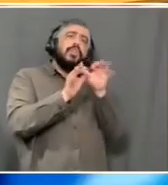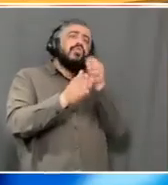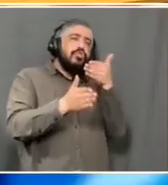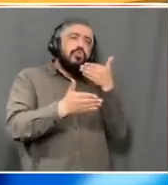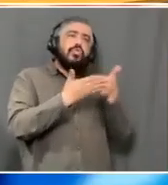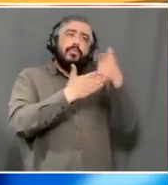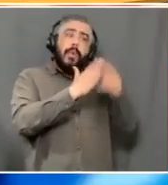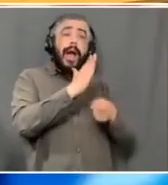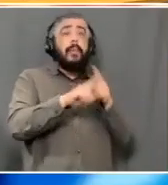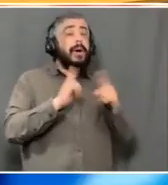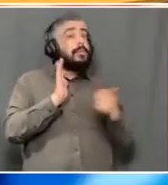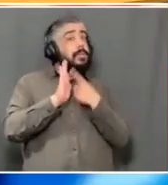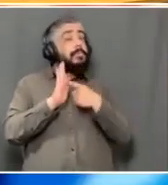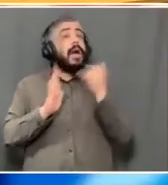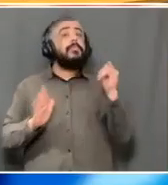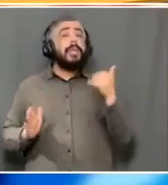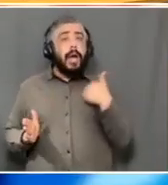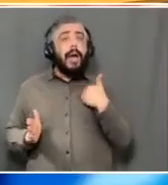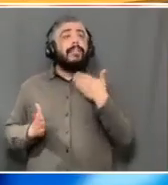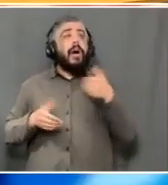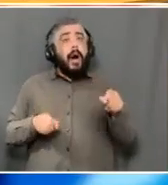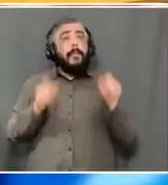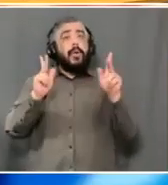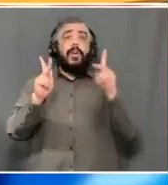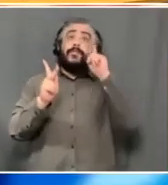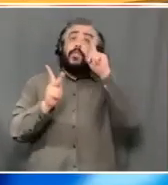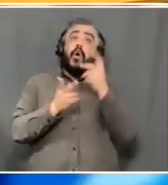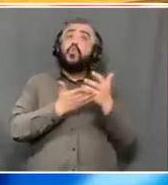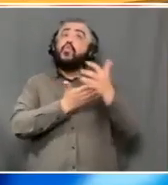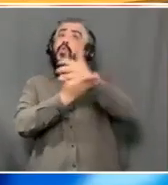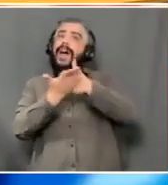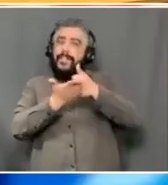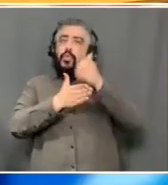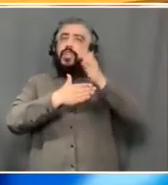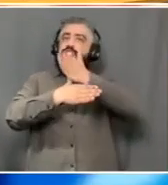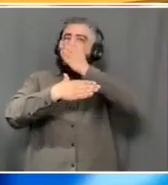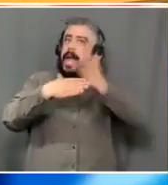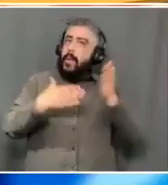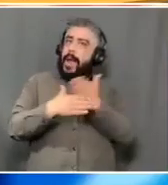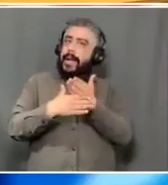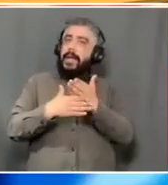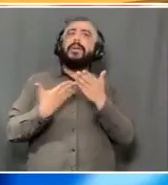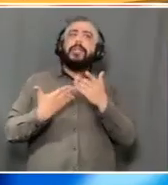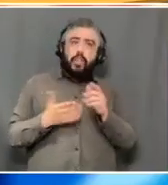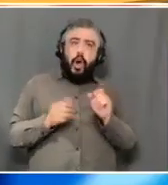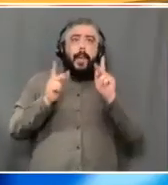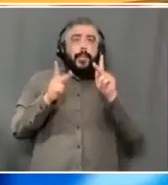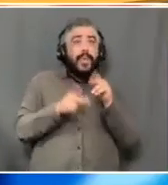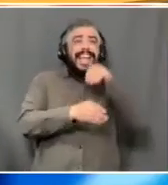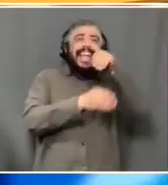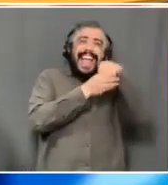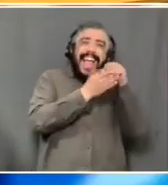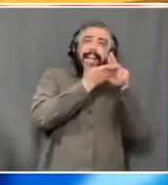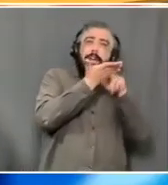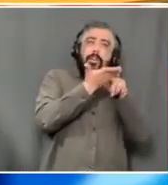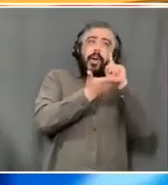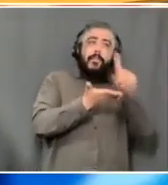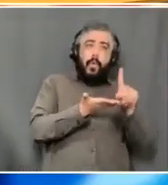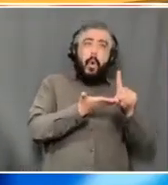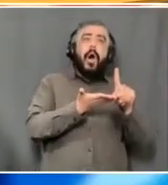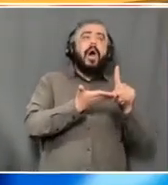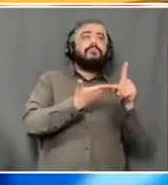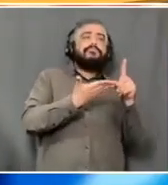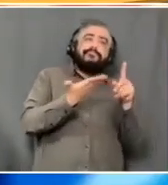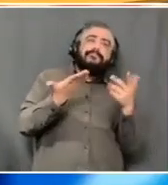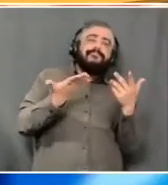even opportunities for revenue sharing models. So opportunities within contracting to offset the amount of